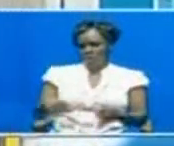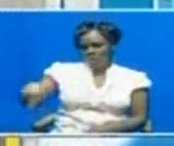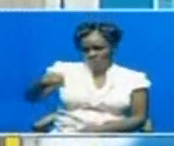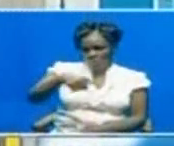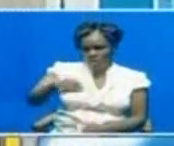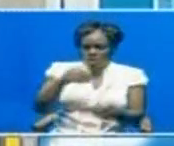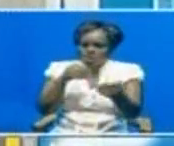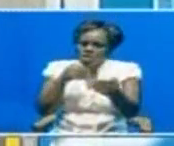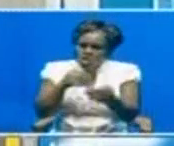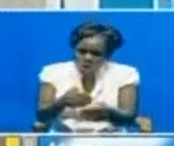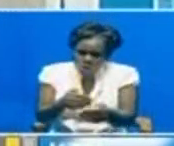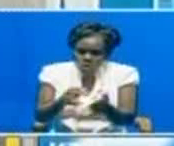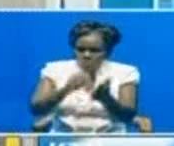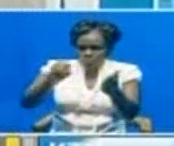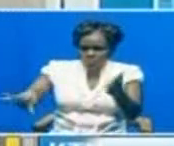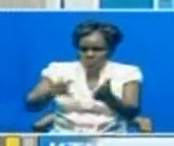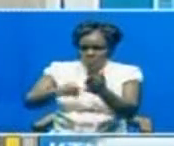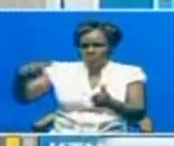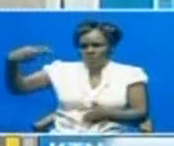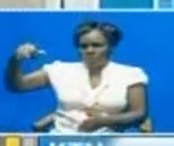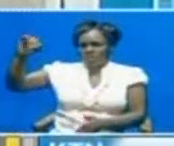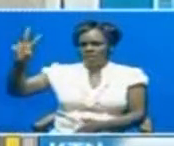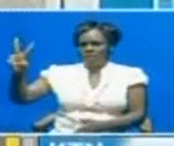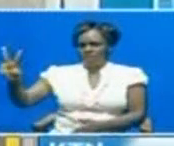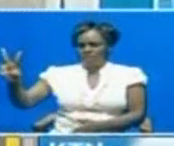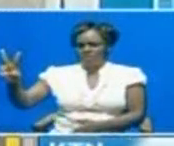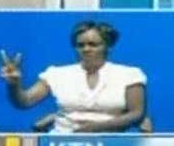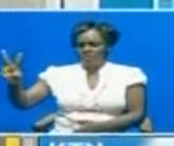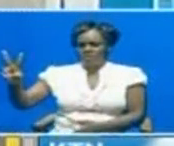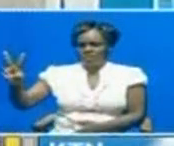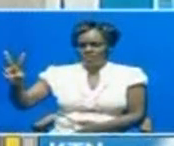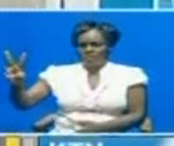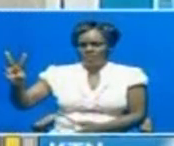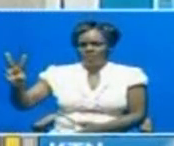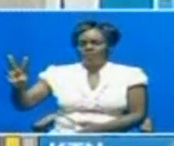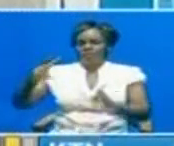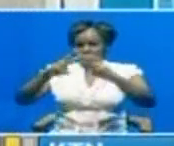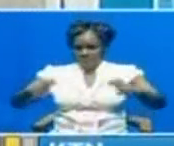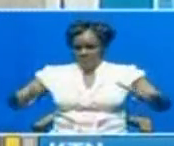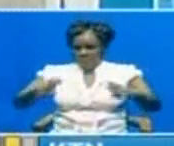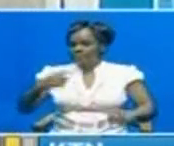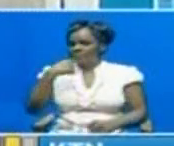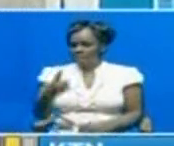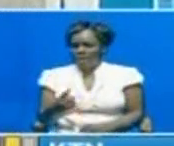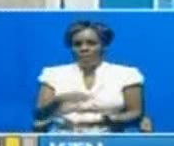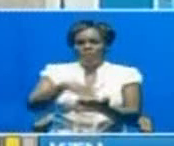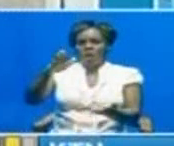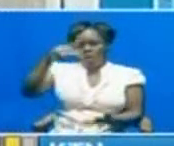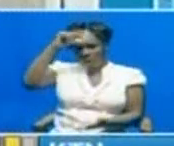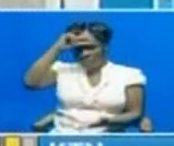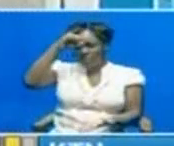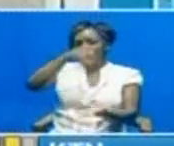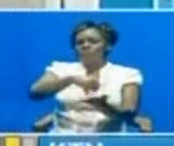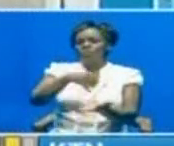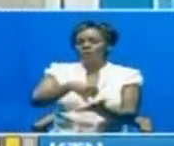are much closer to eradicating HIV and AIDS in Kenya than we were 15 years ago. Researchers, however, say that more government